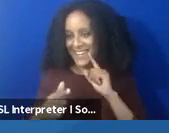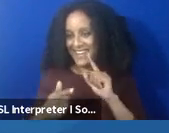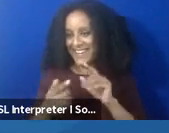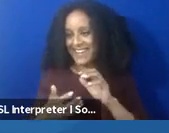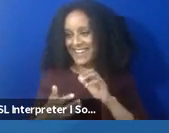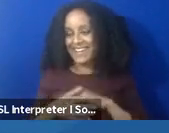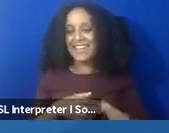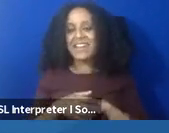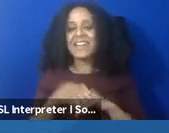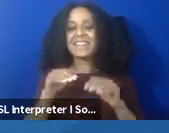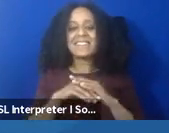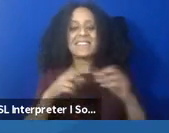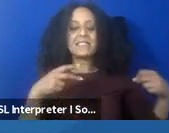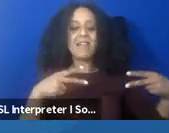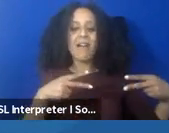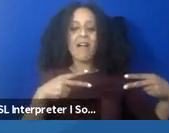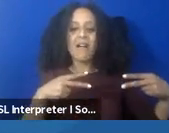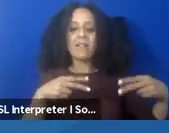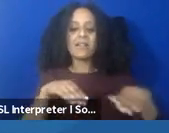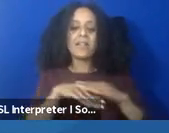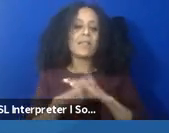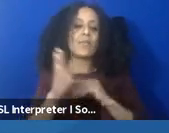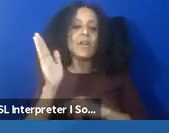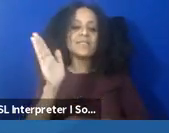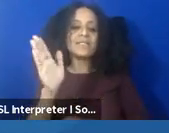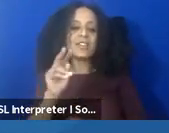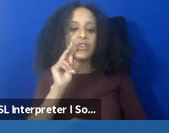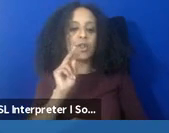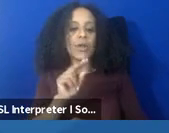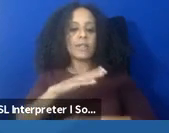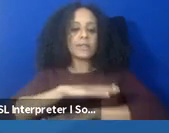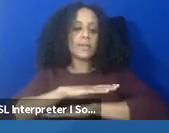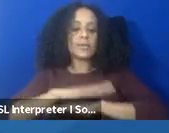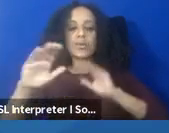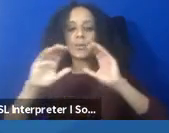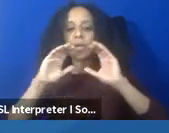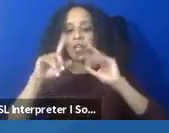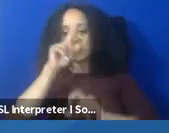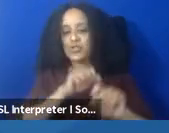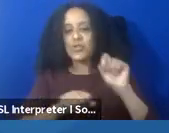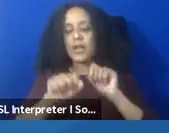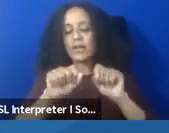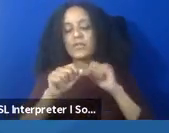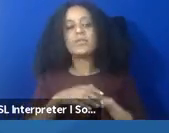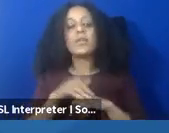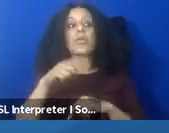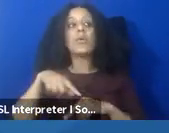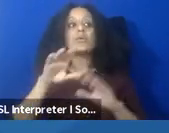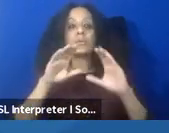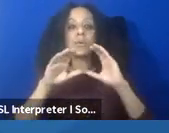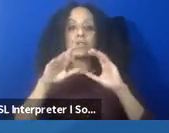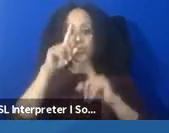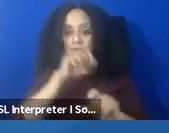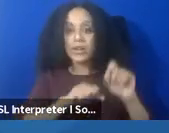It's in a slide of my part of the presentation. If you look at the table and it talks about communication strategies, those communication strategies